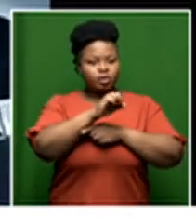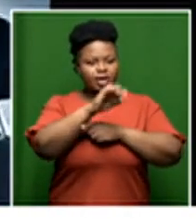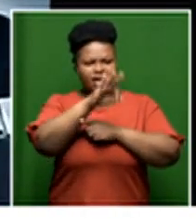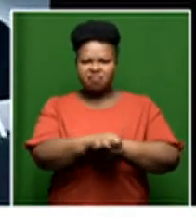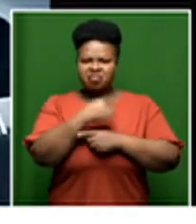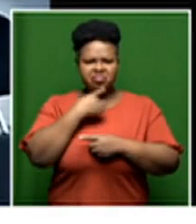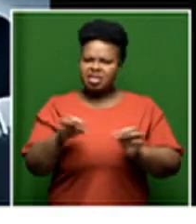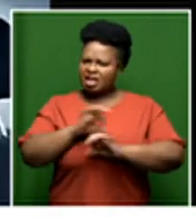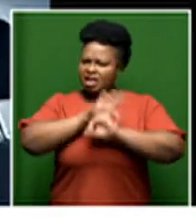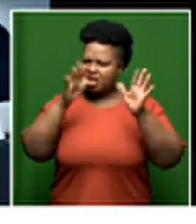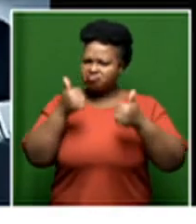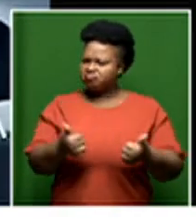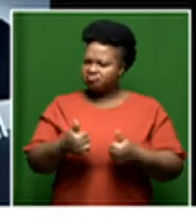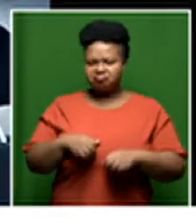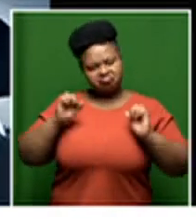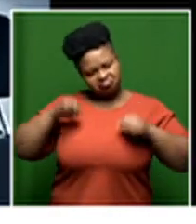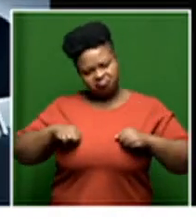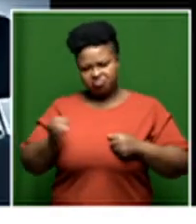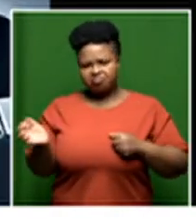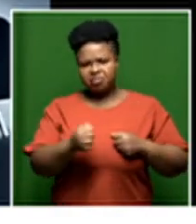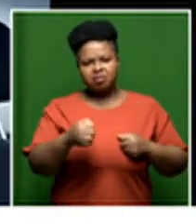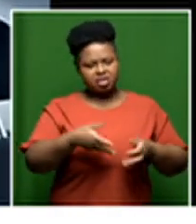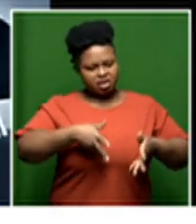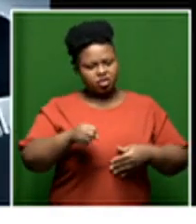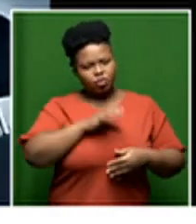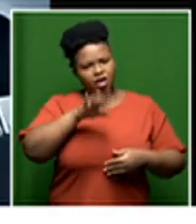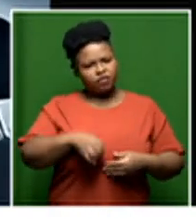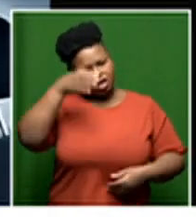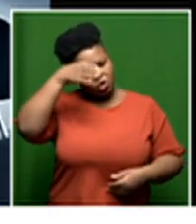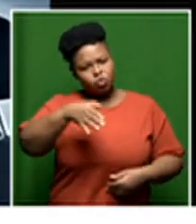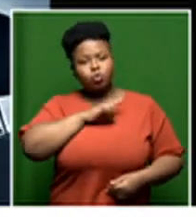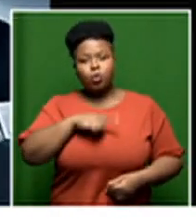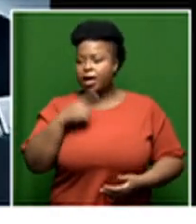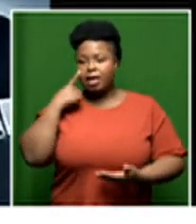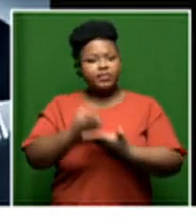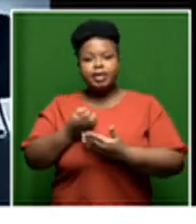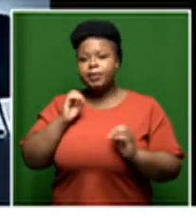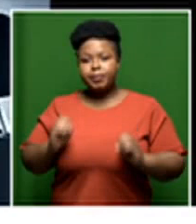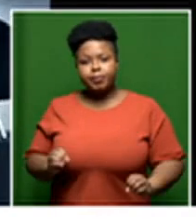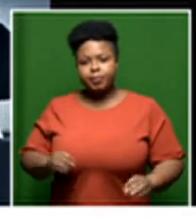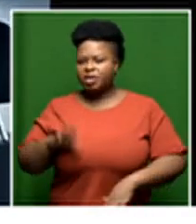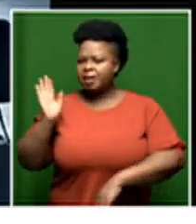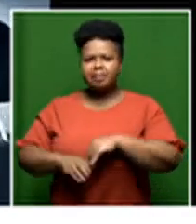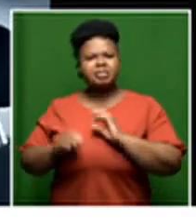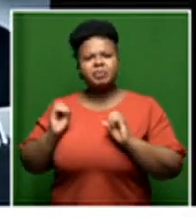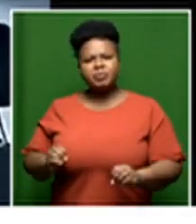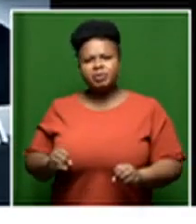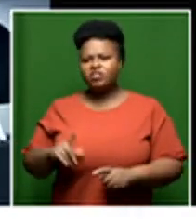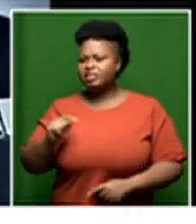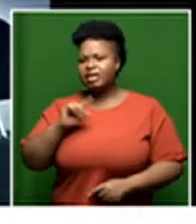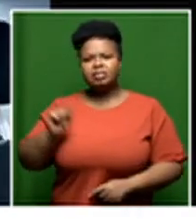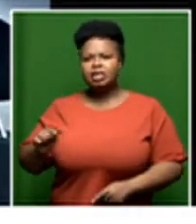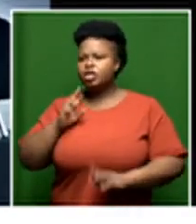has cleared Luc Eymael to coach in South Africa because there was no evidence or no charges laid against him, not in